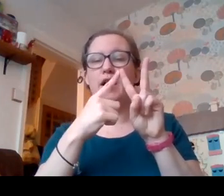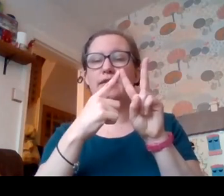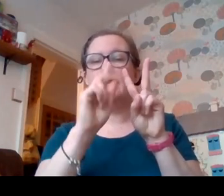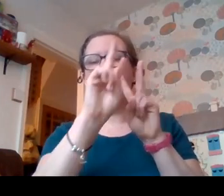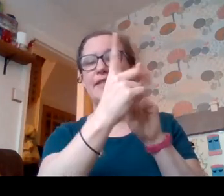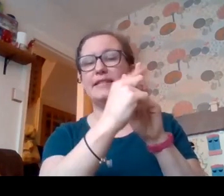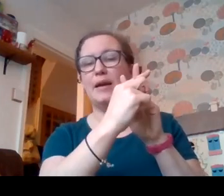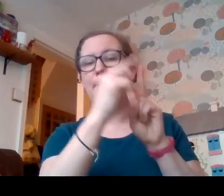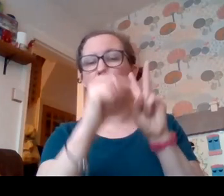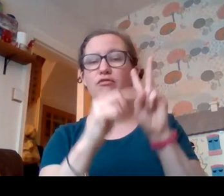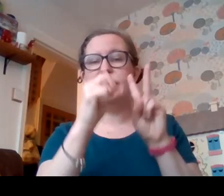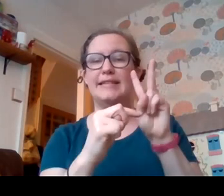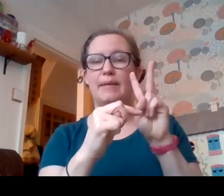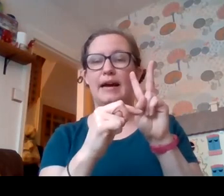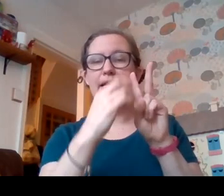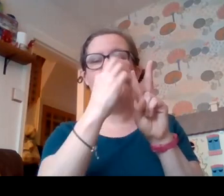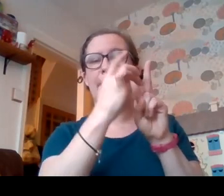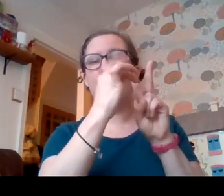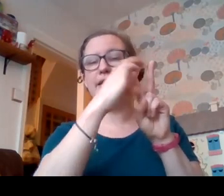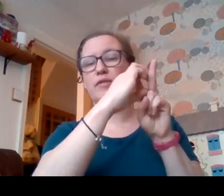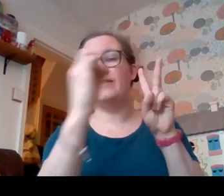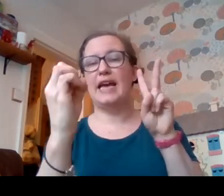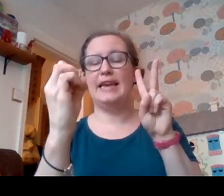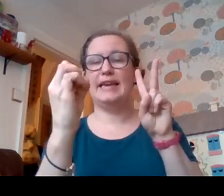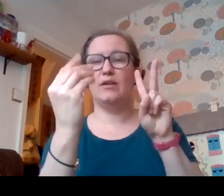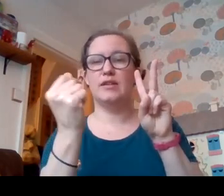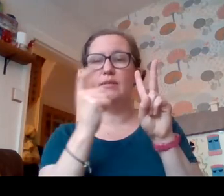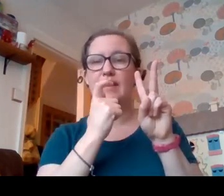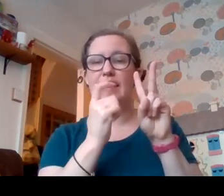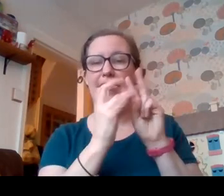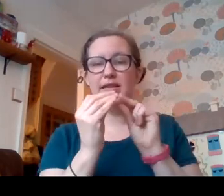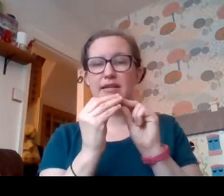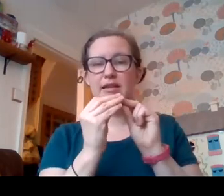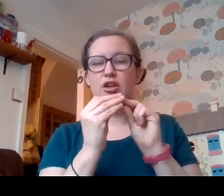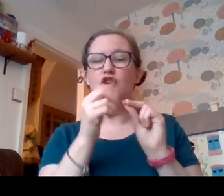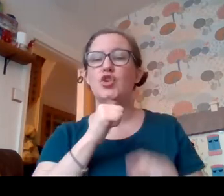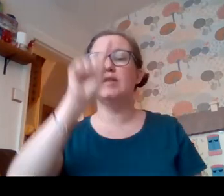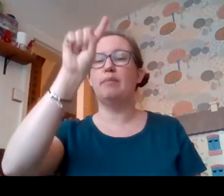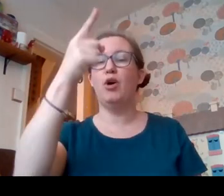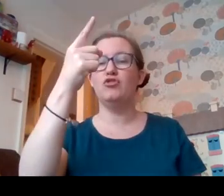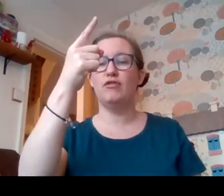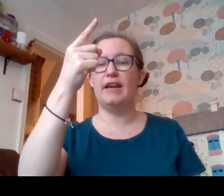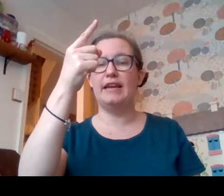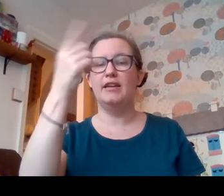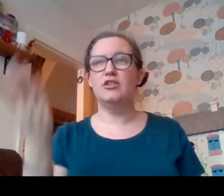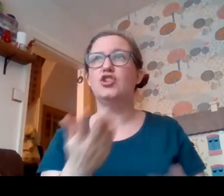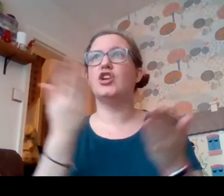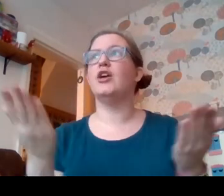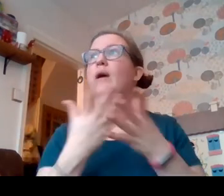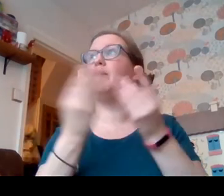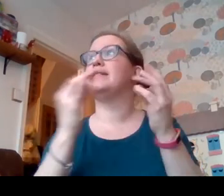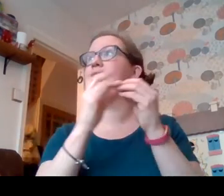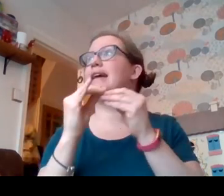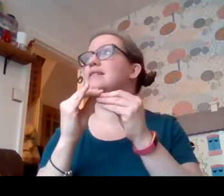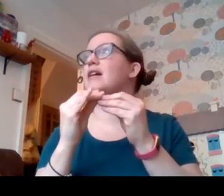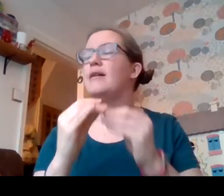first part and the second part are really similar, but in the middle, they've taken out some of the letters. You use an apostrophe to show